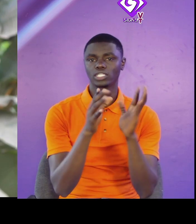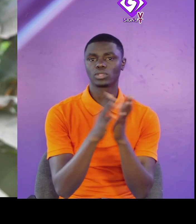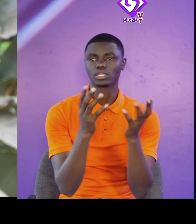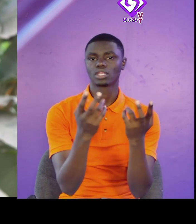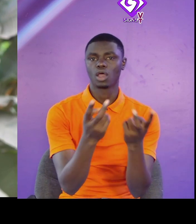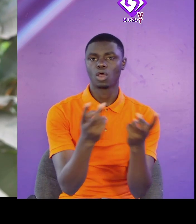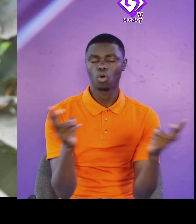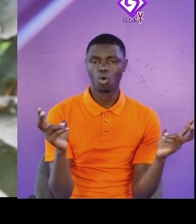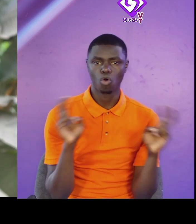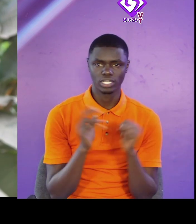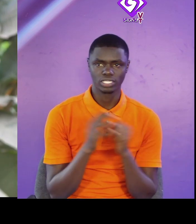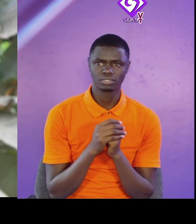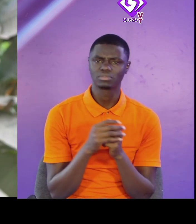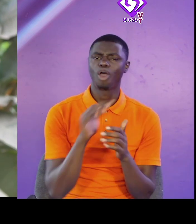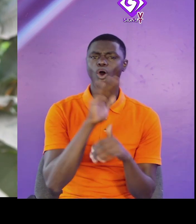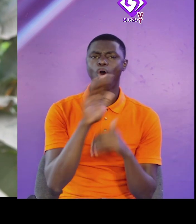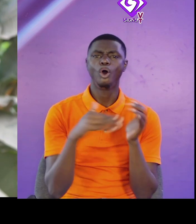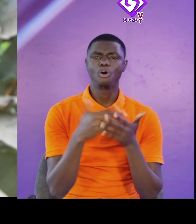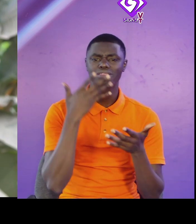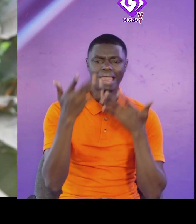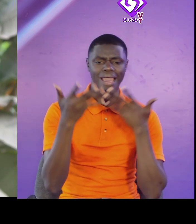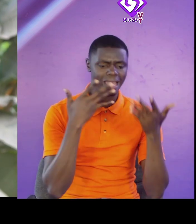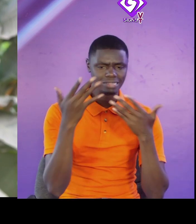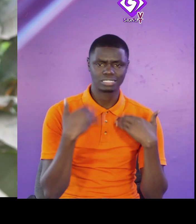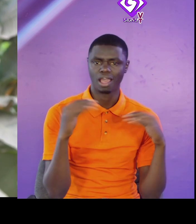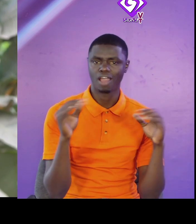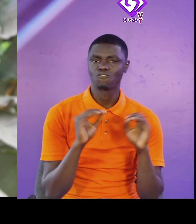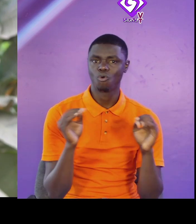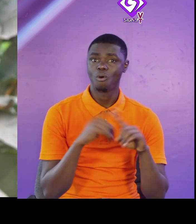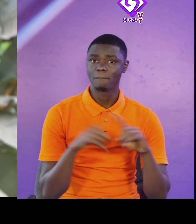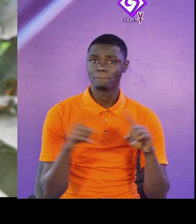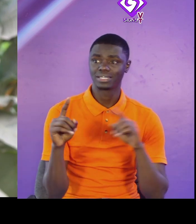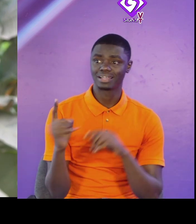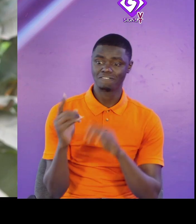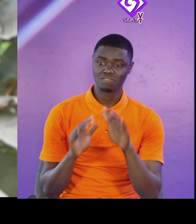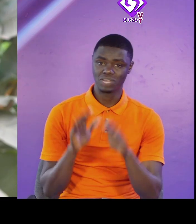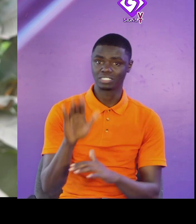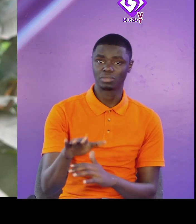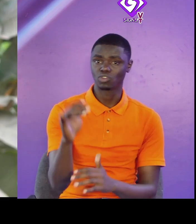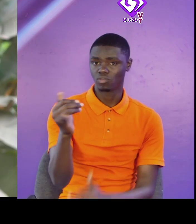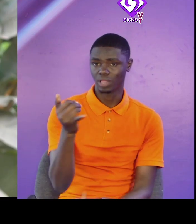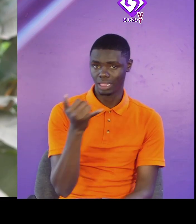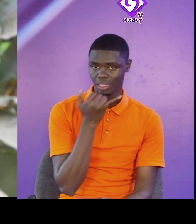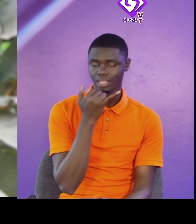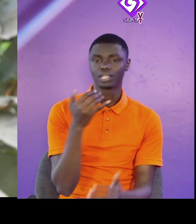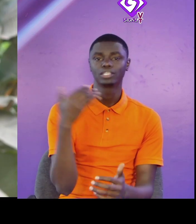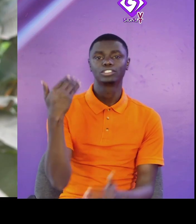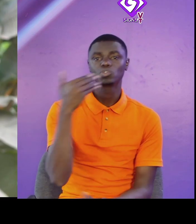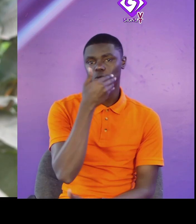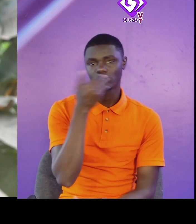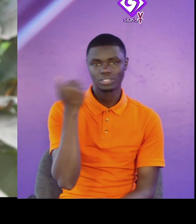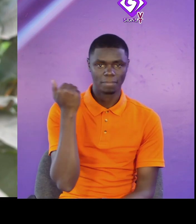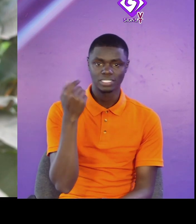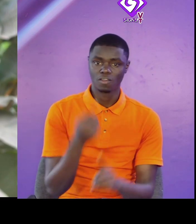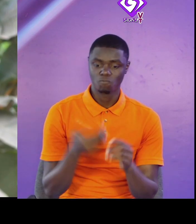We might not have all the answers, but at least that first step of reaching out is always the best, because from then